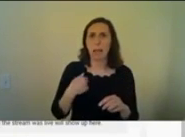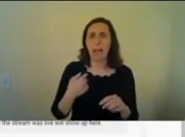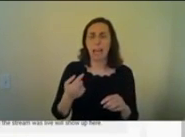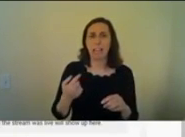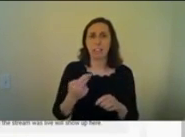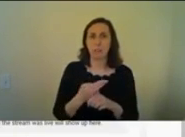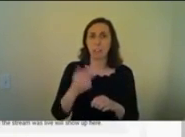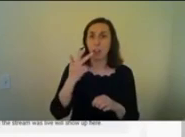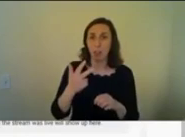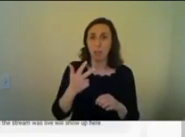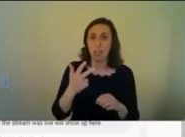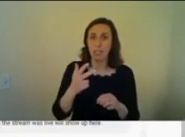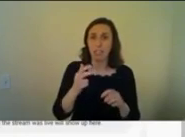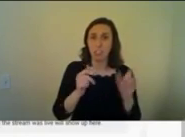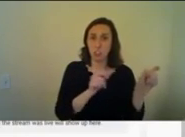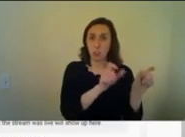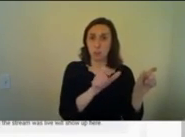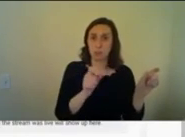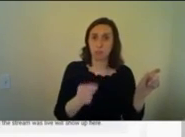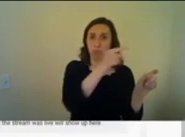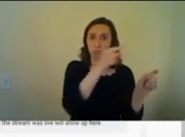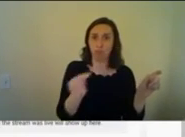across 3 terms.